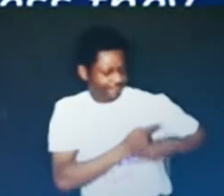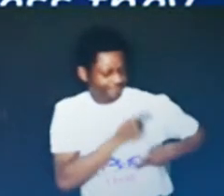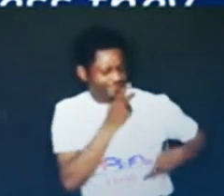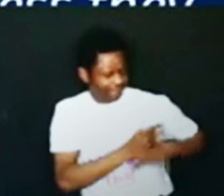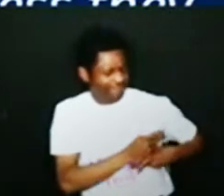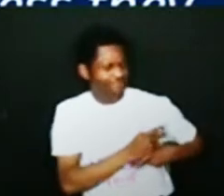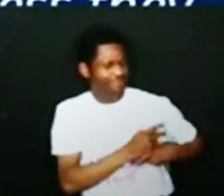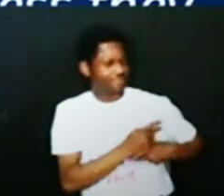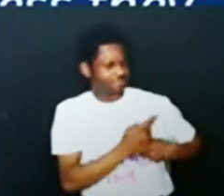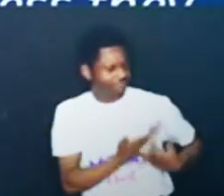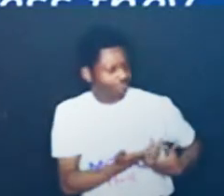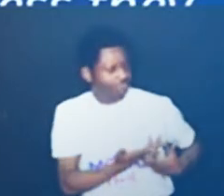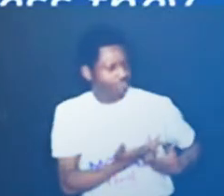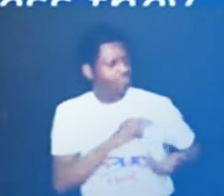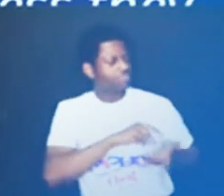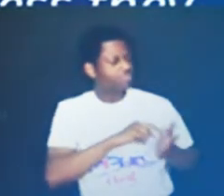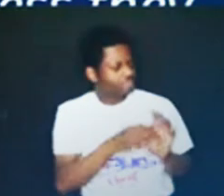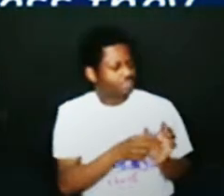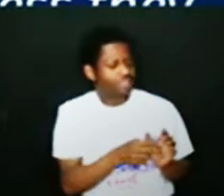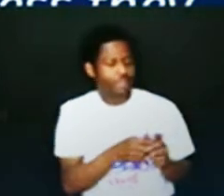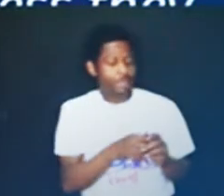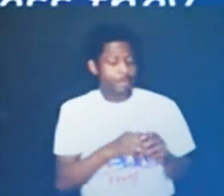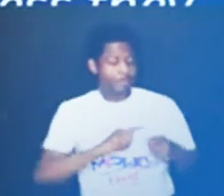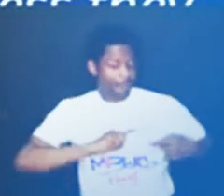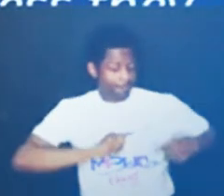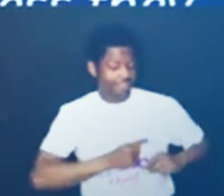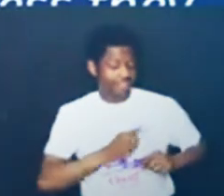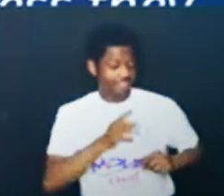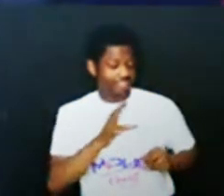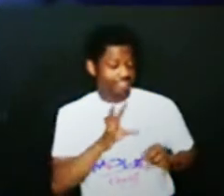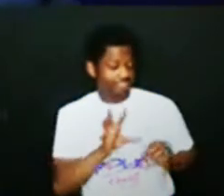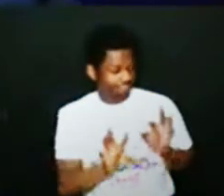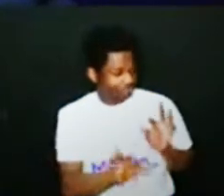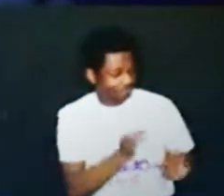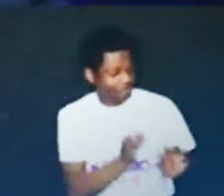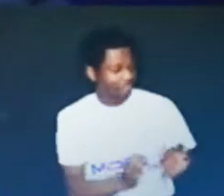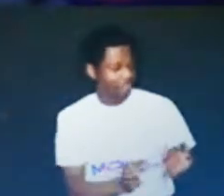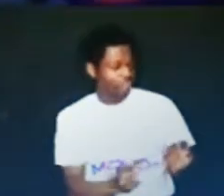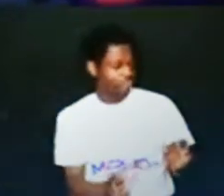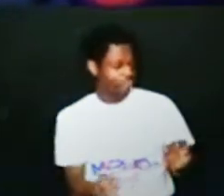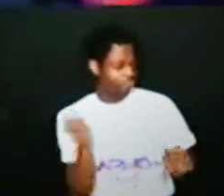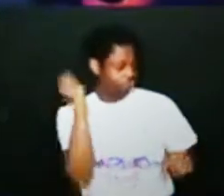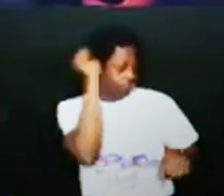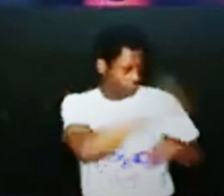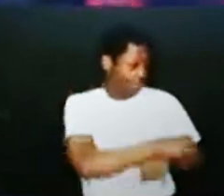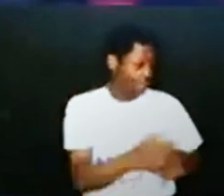been overcome rather by the bitter spirit. To